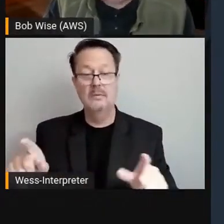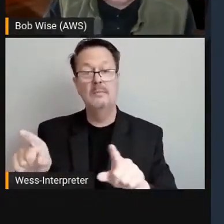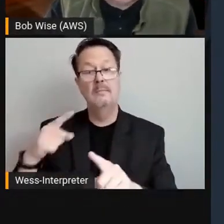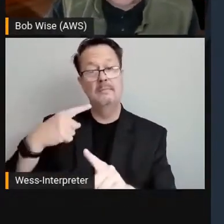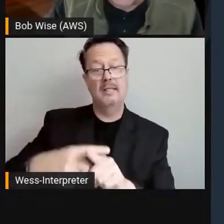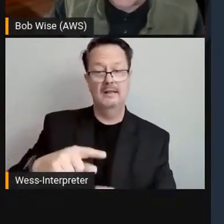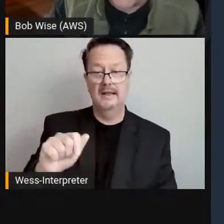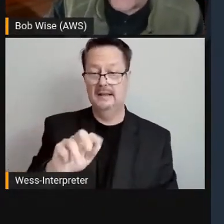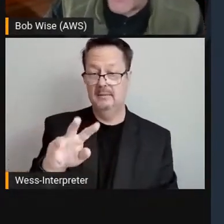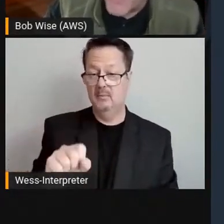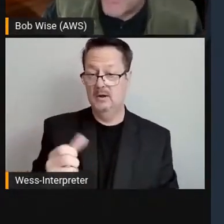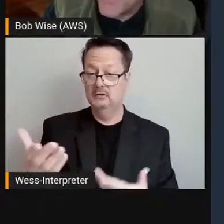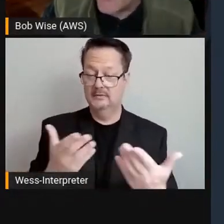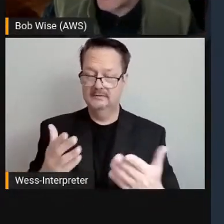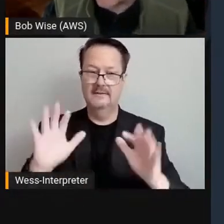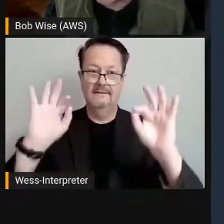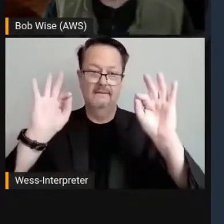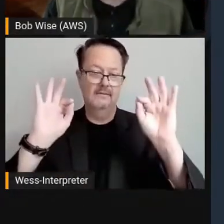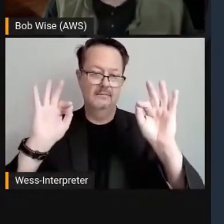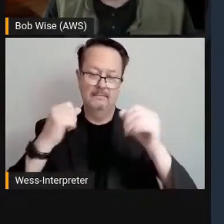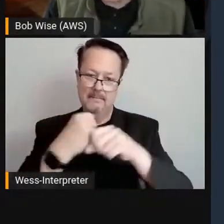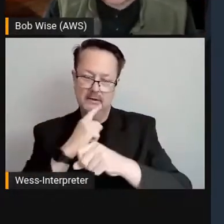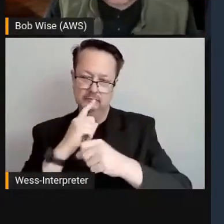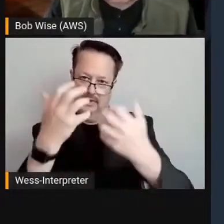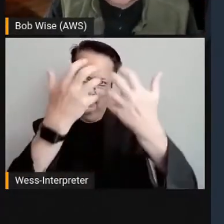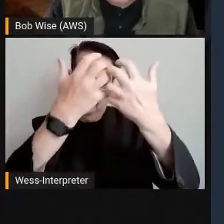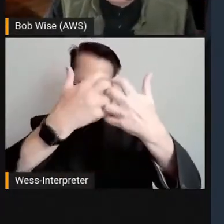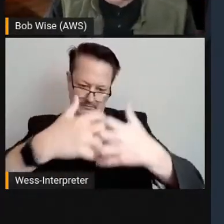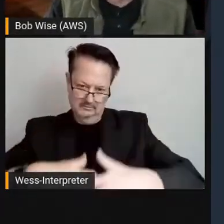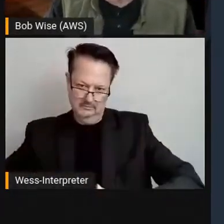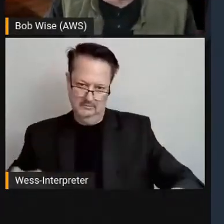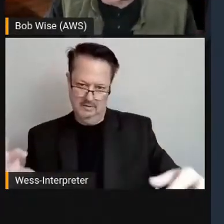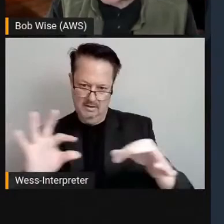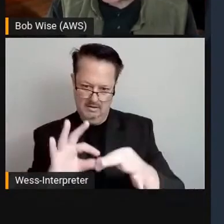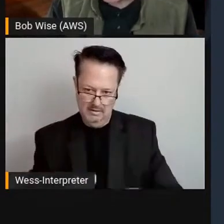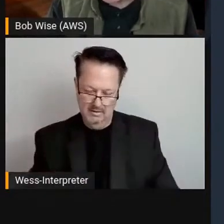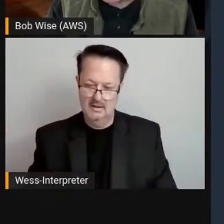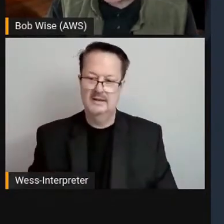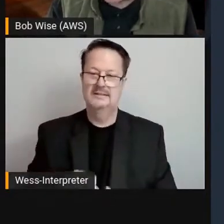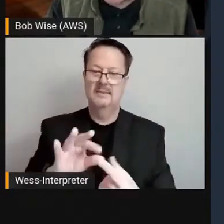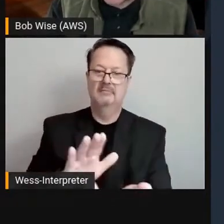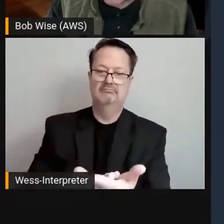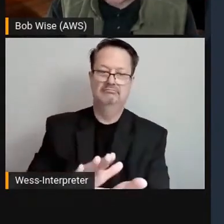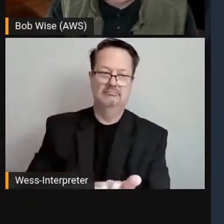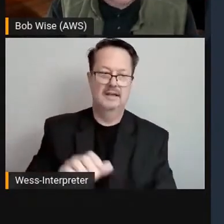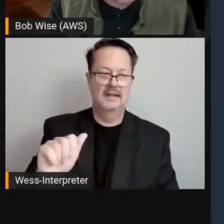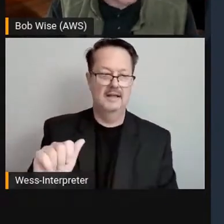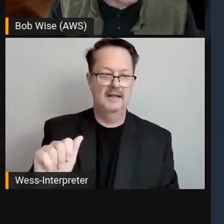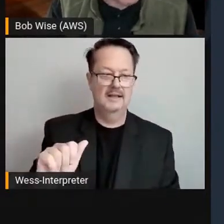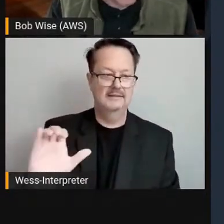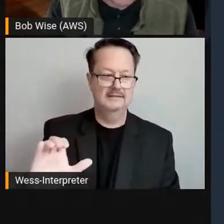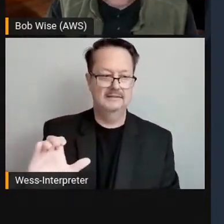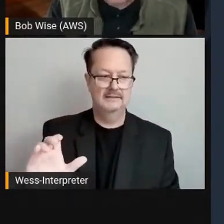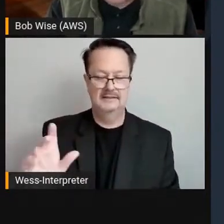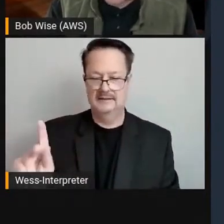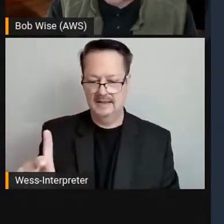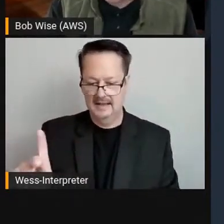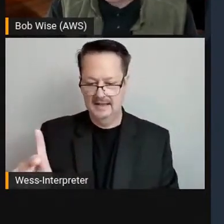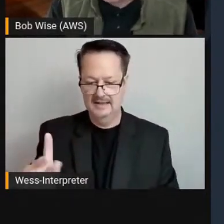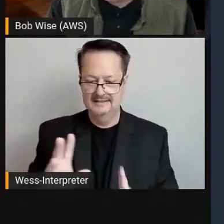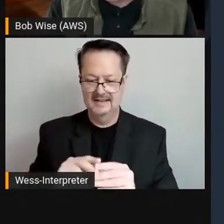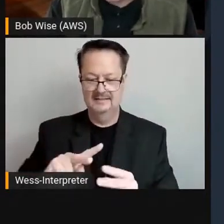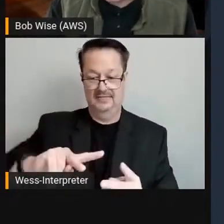have fantastic integration with Kubernetes. Special call out for the ACK session in the second act. That's one of the ways we